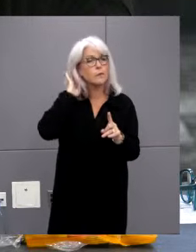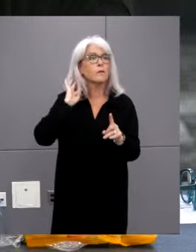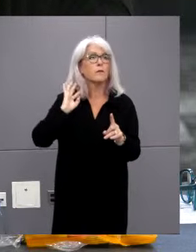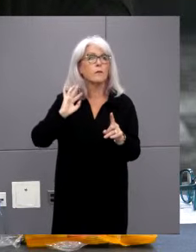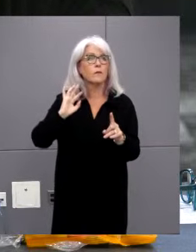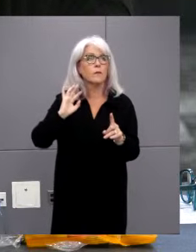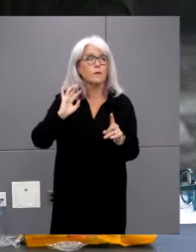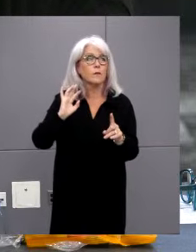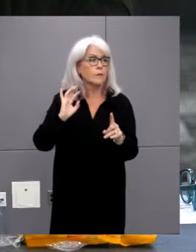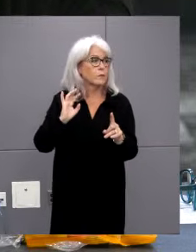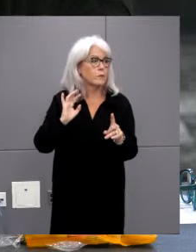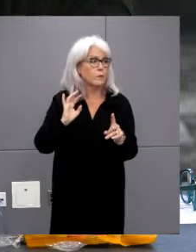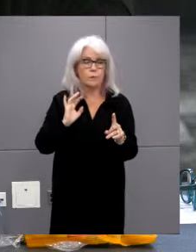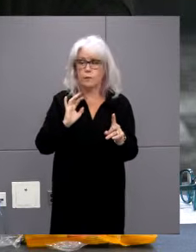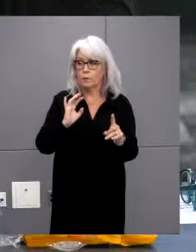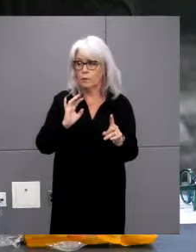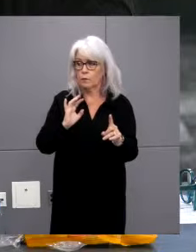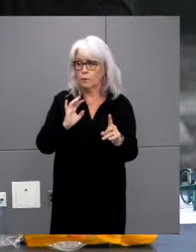Chief Zeckman.